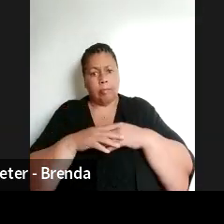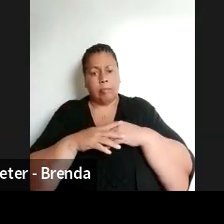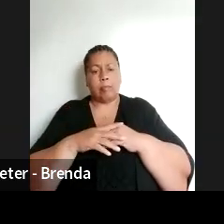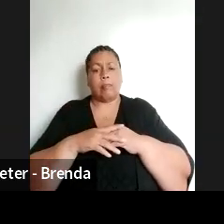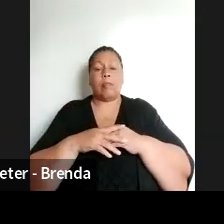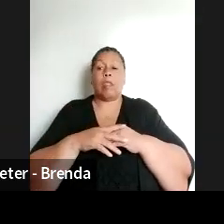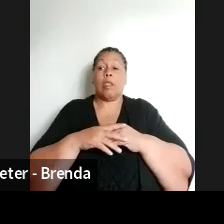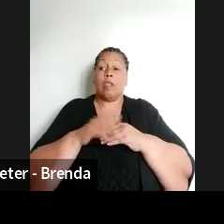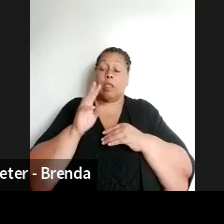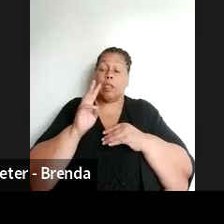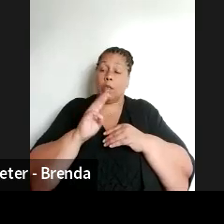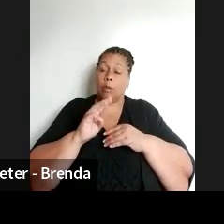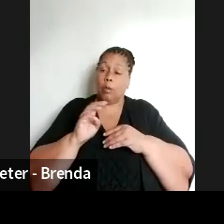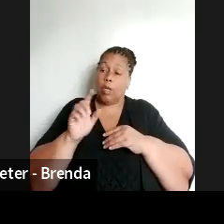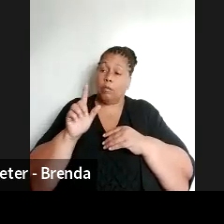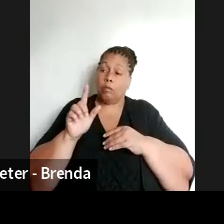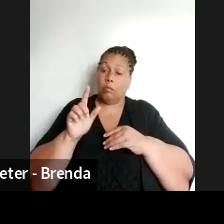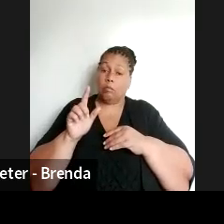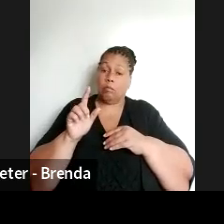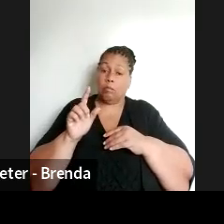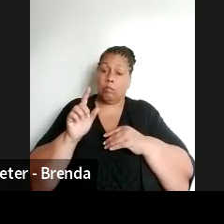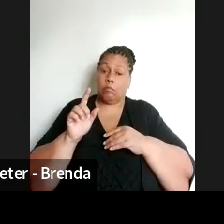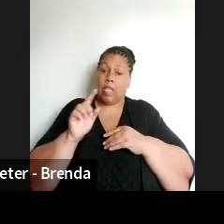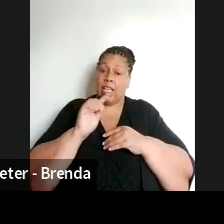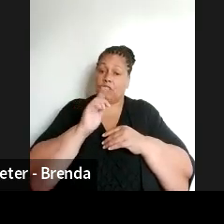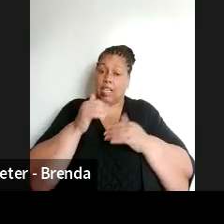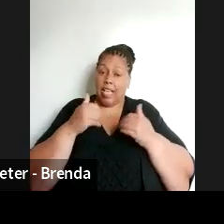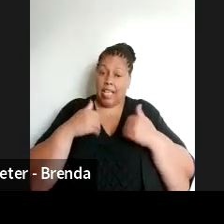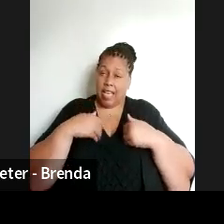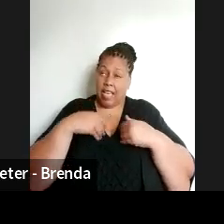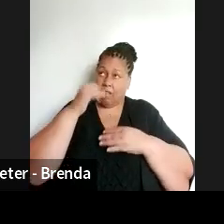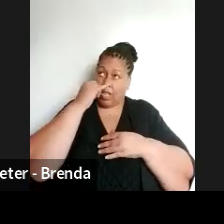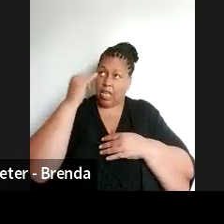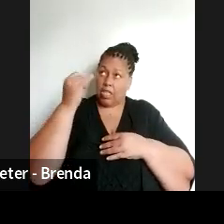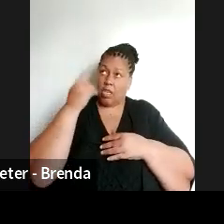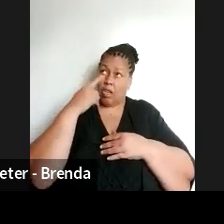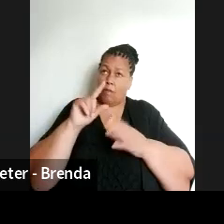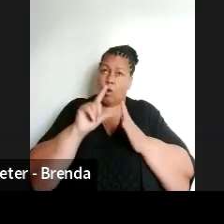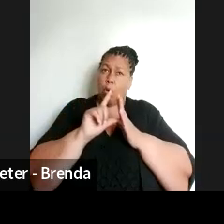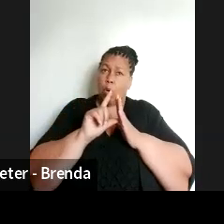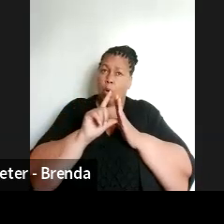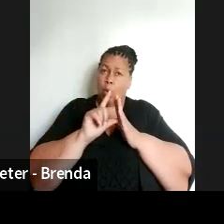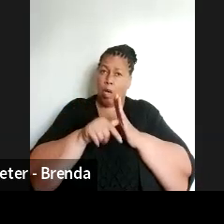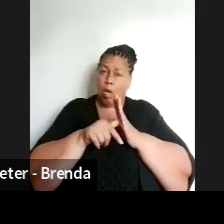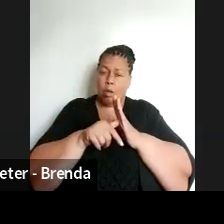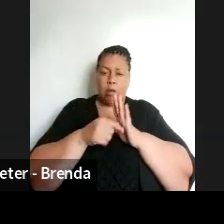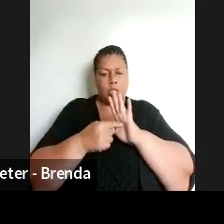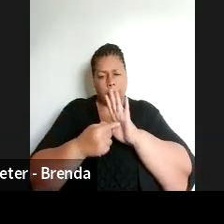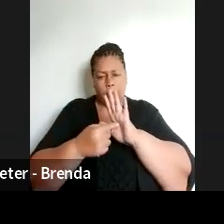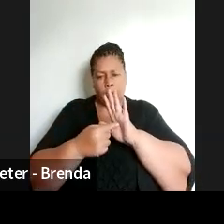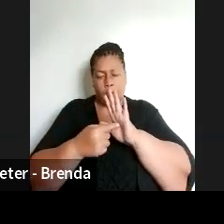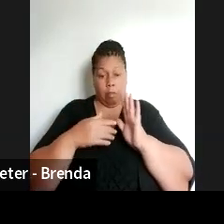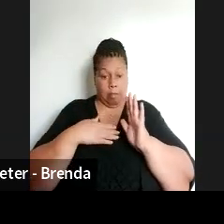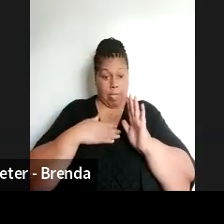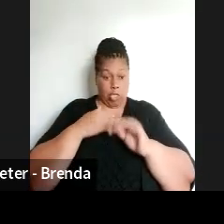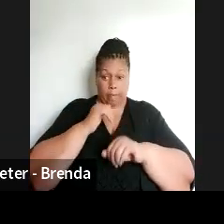actually, I've had this idea for a while. Like, for example, at my job, you